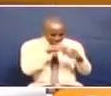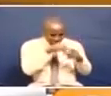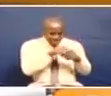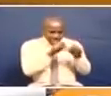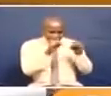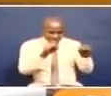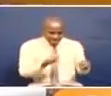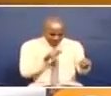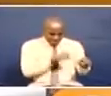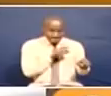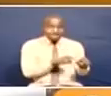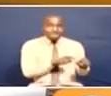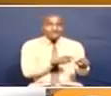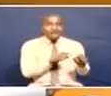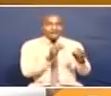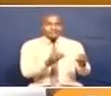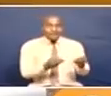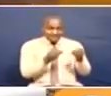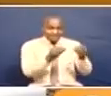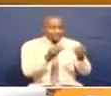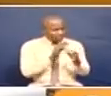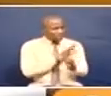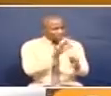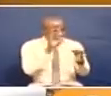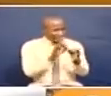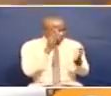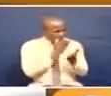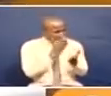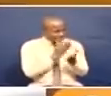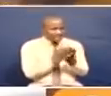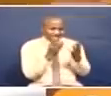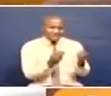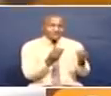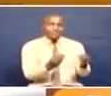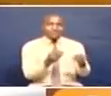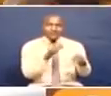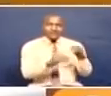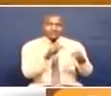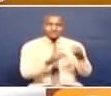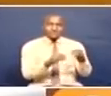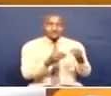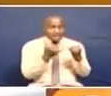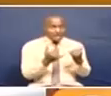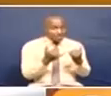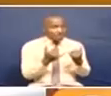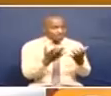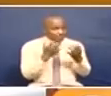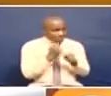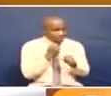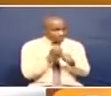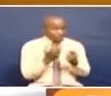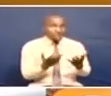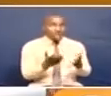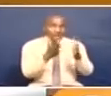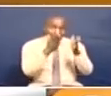A system that will give you an accurate, verifiable, and simple election. So what we should we be asking? Yes.